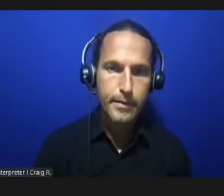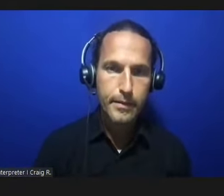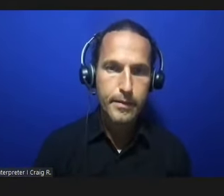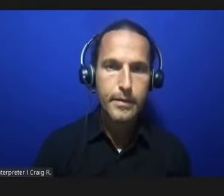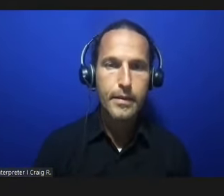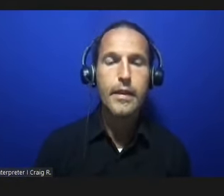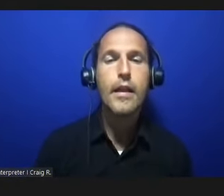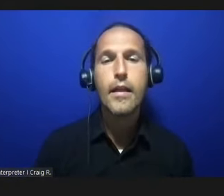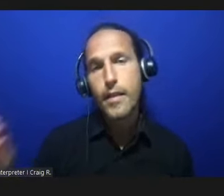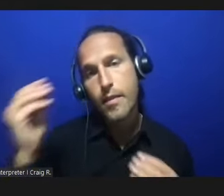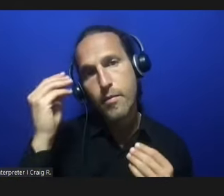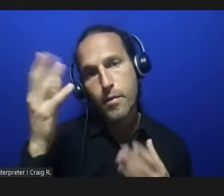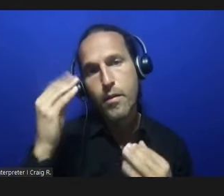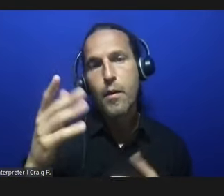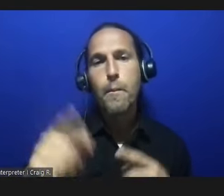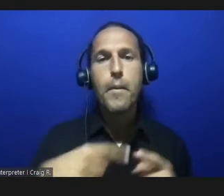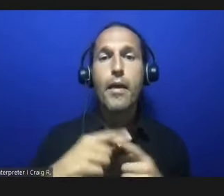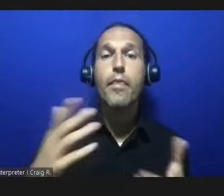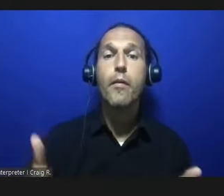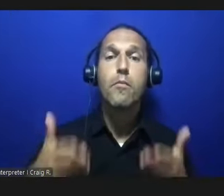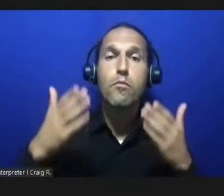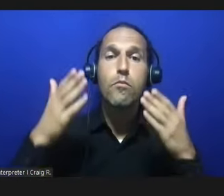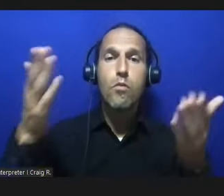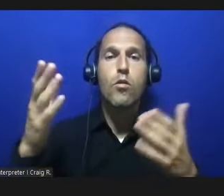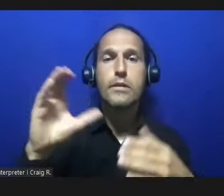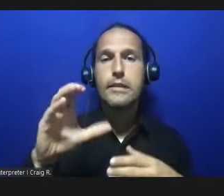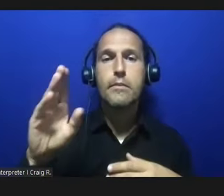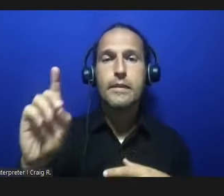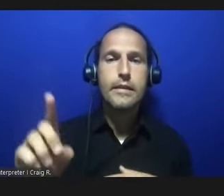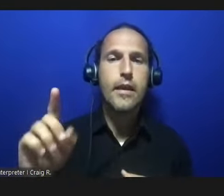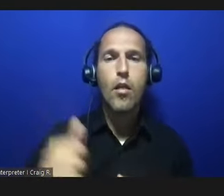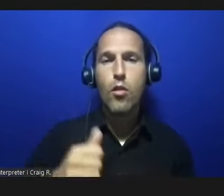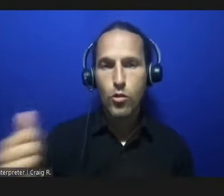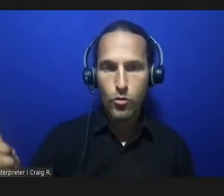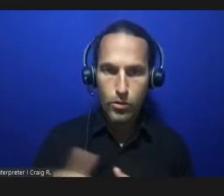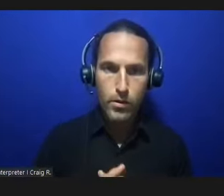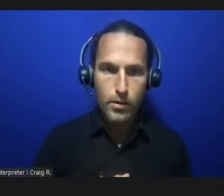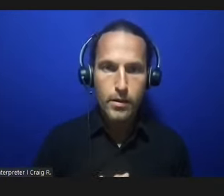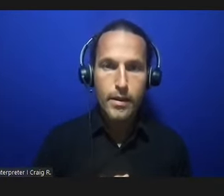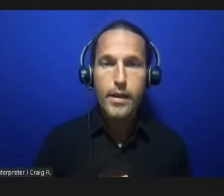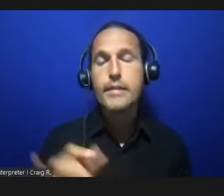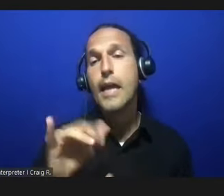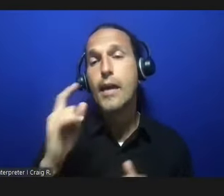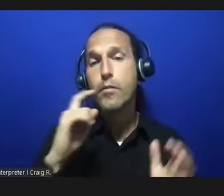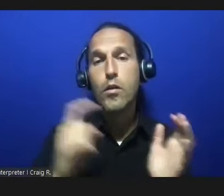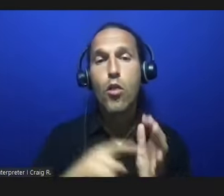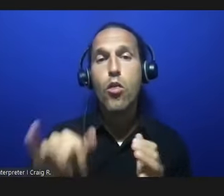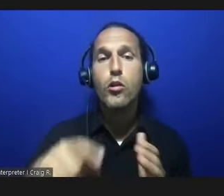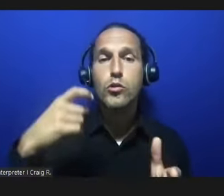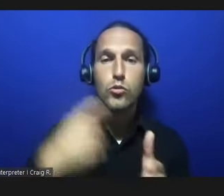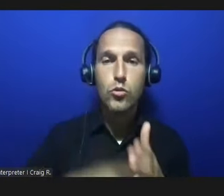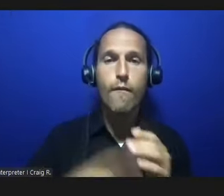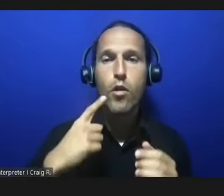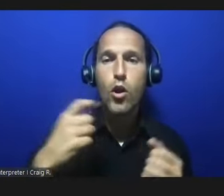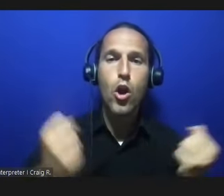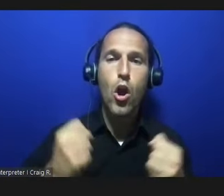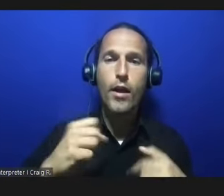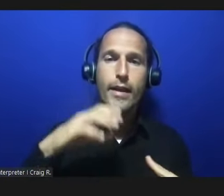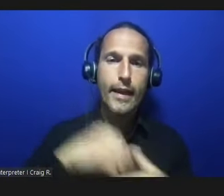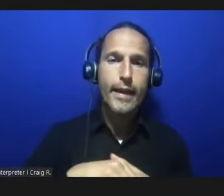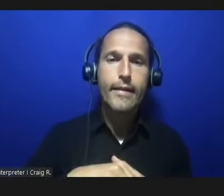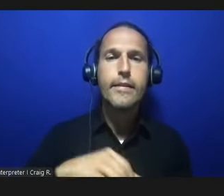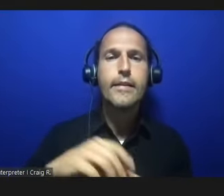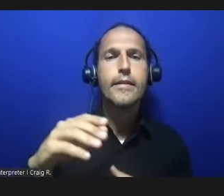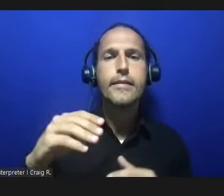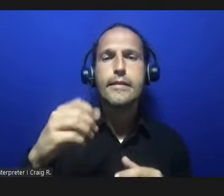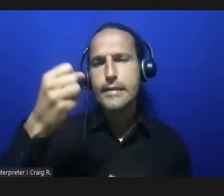A little more detail on the proposed Central Business District tolling program alternative. As noted earlier, tolls would be charged for vehicles entering Manhattan south